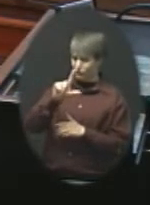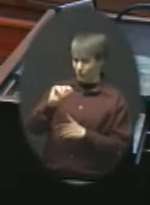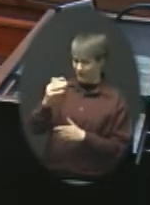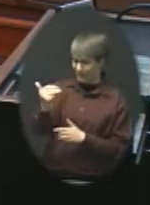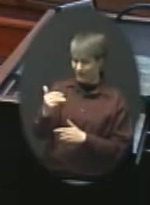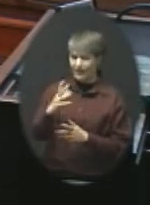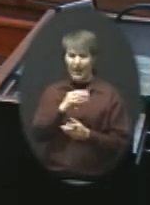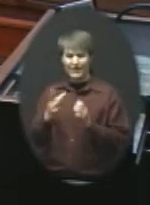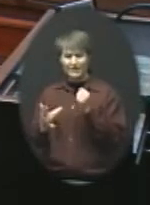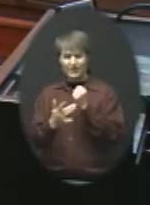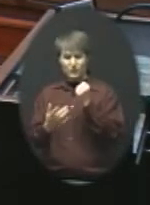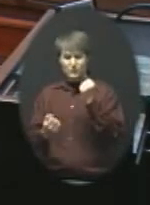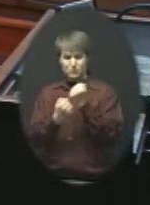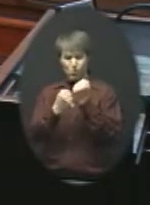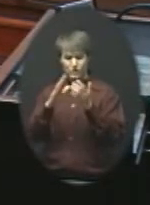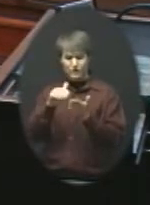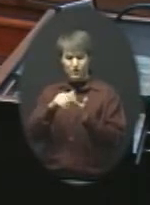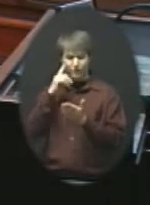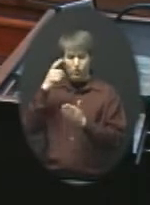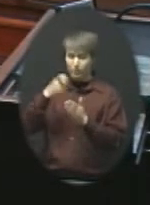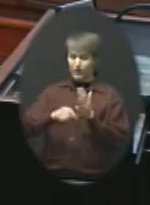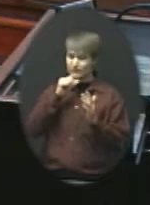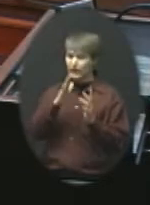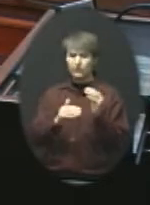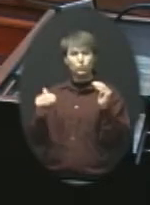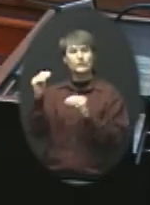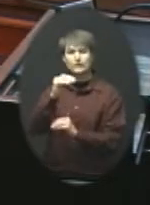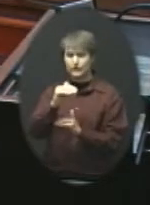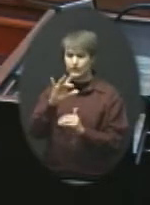and the Technology Support Center for a price not to exceed